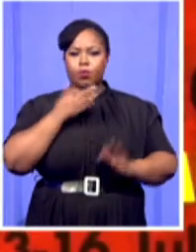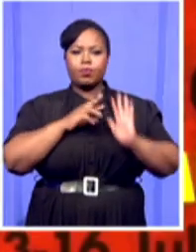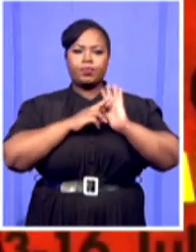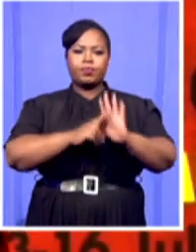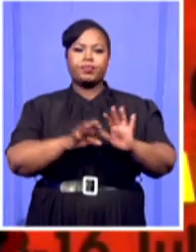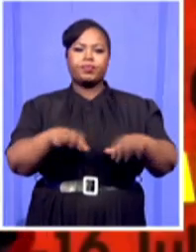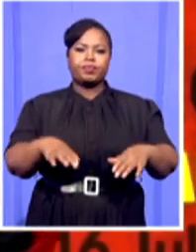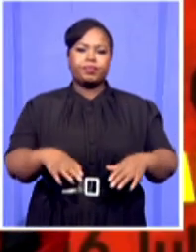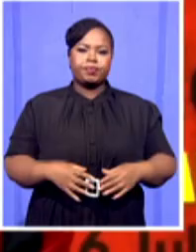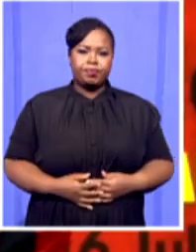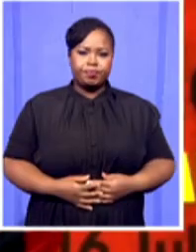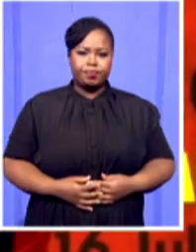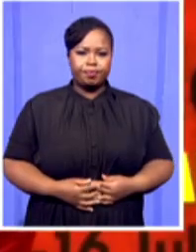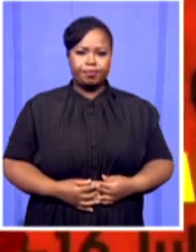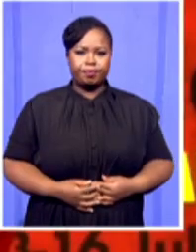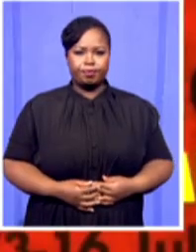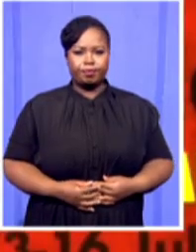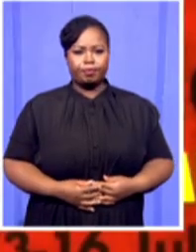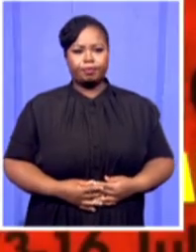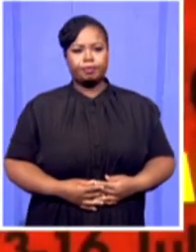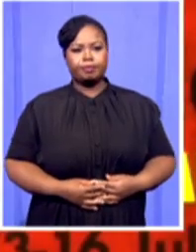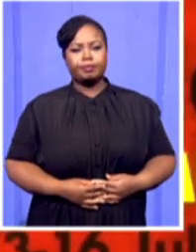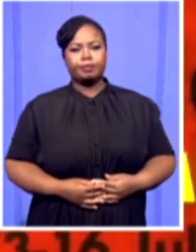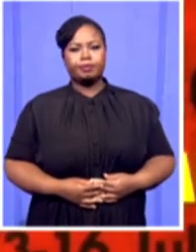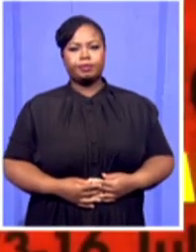a class.